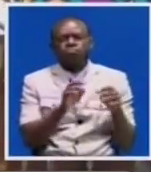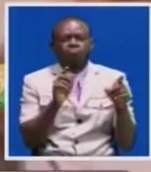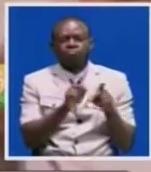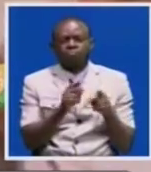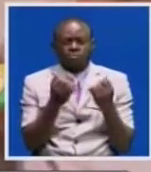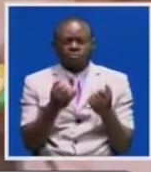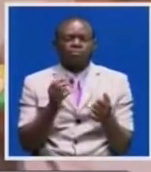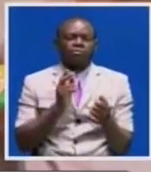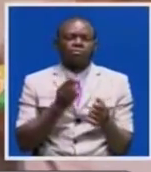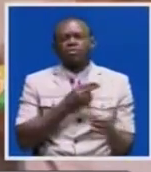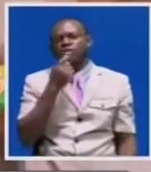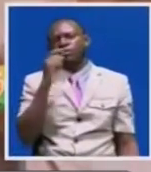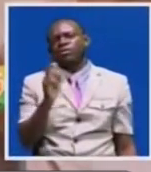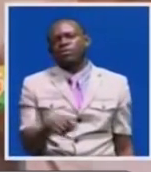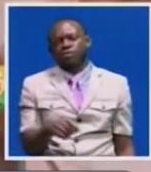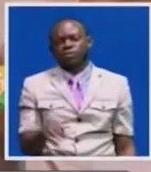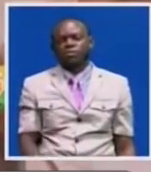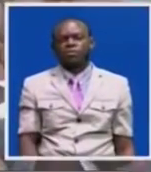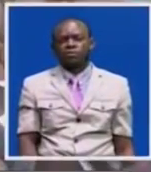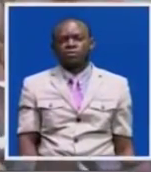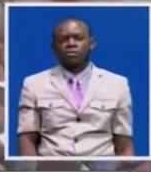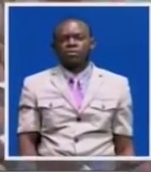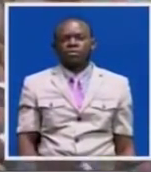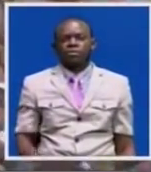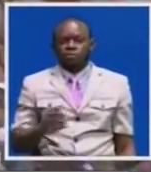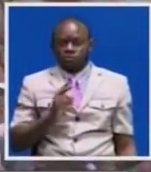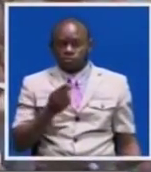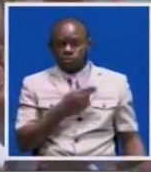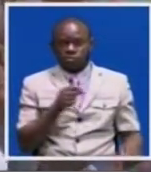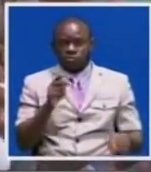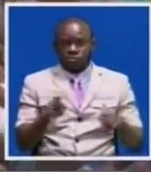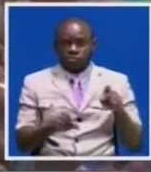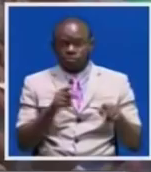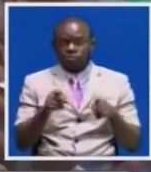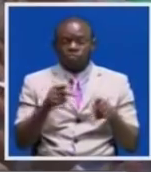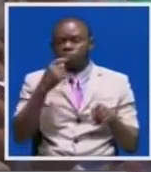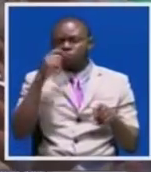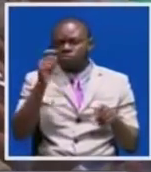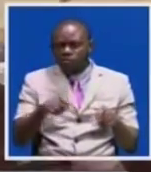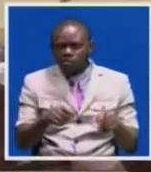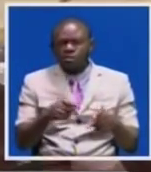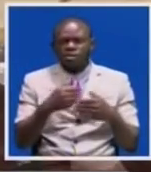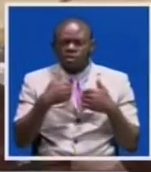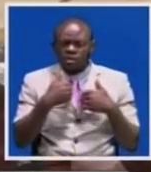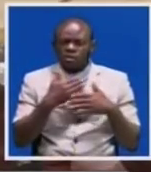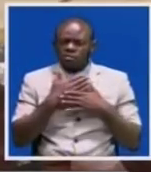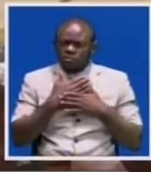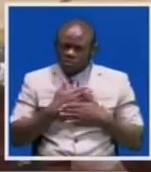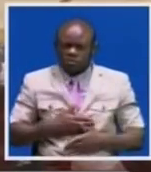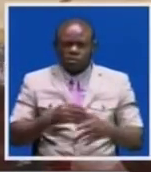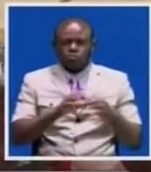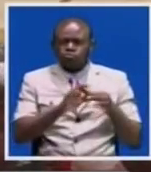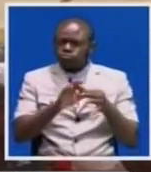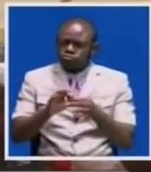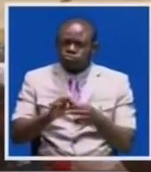to take advantage of our democratic dispensation to consolidate our national unity in line with the motto